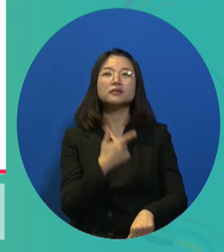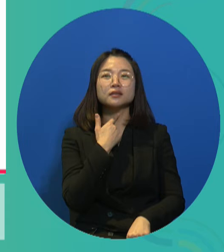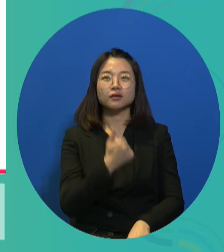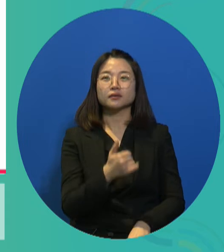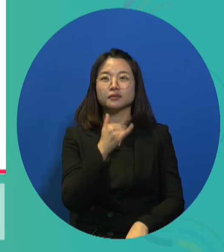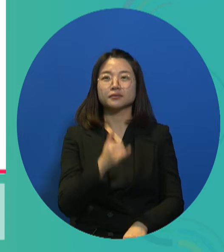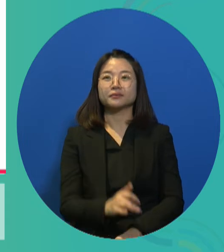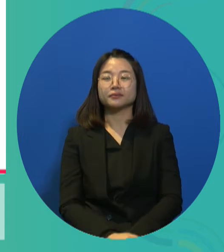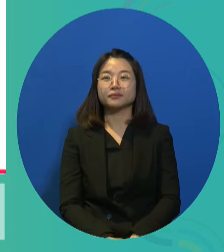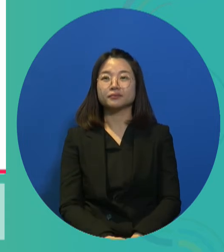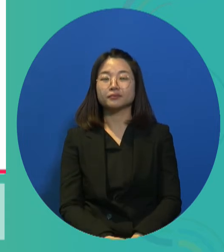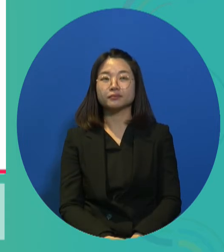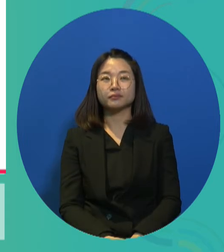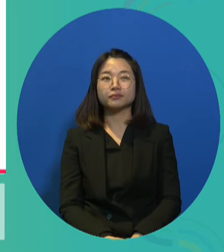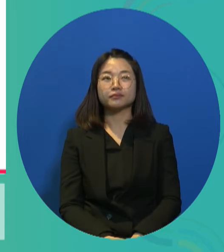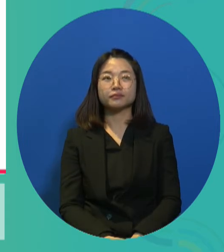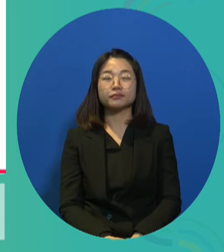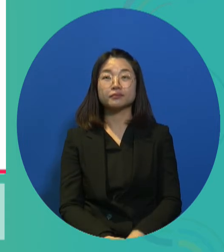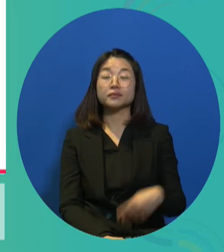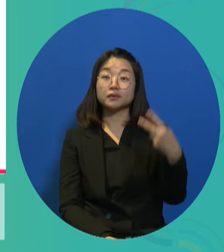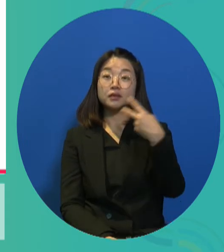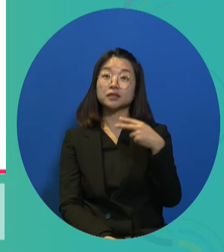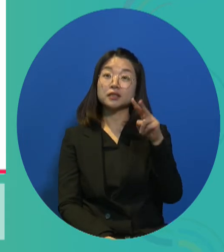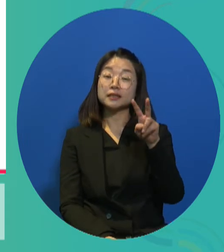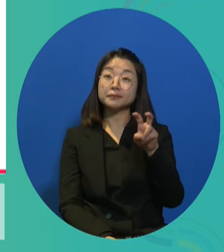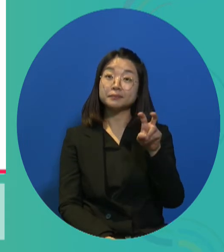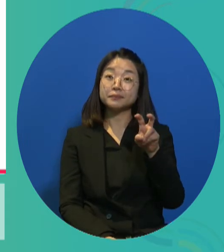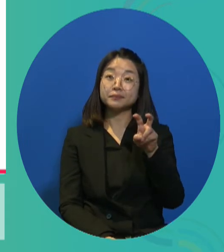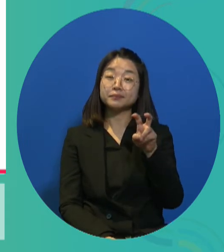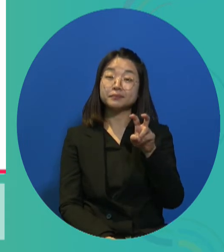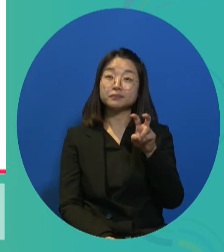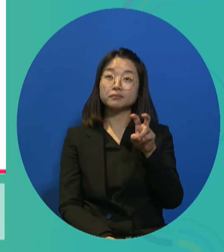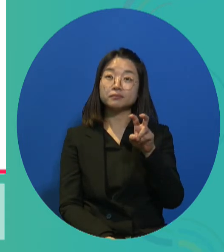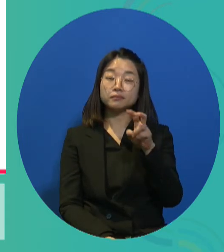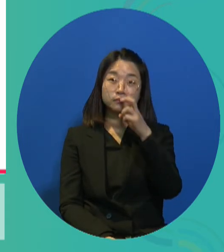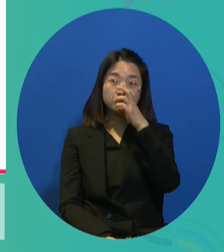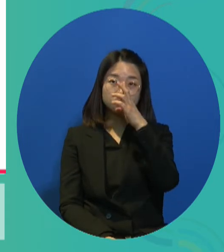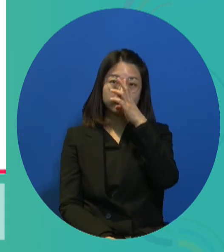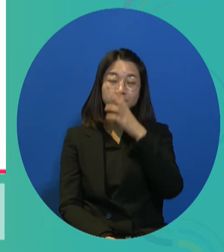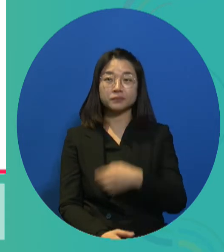judiciary process. So it was an unfortunate court ruling.